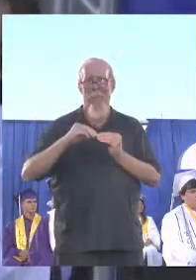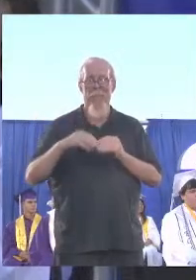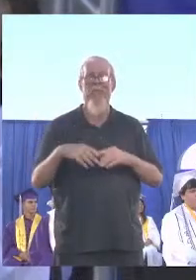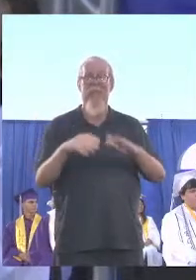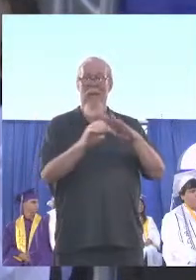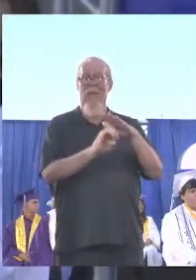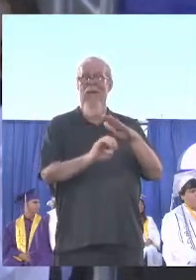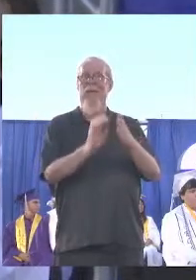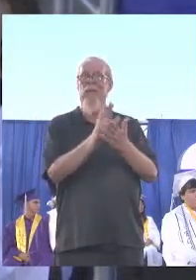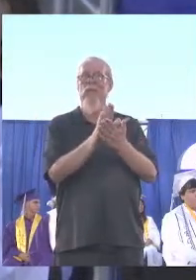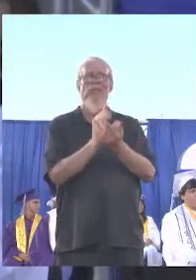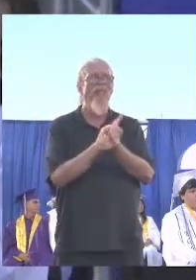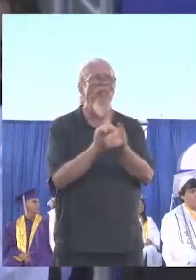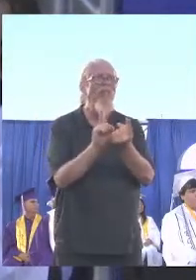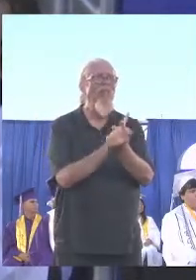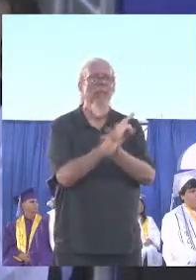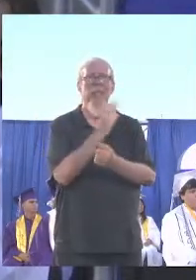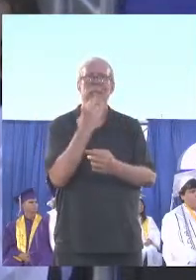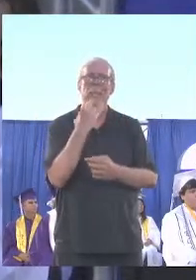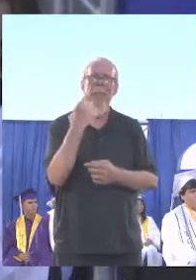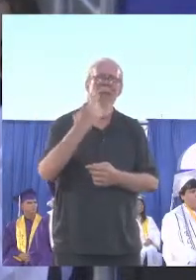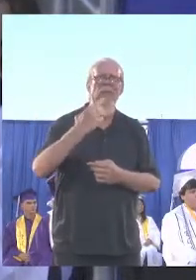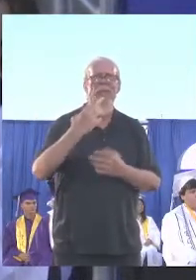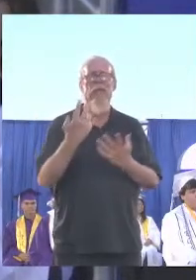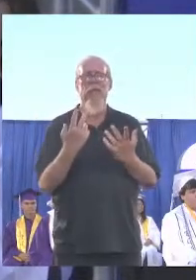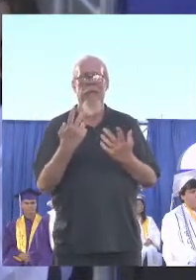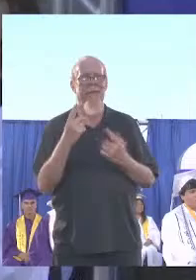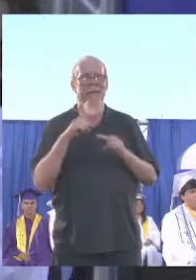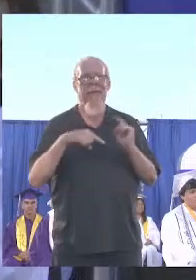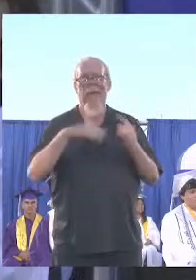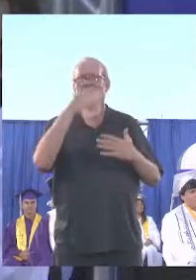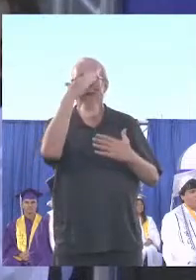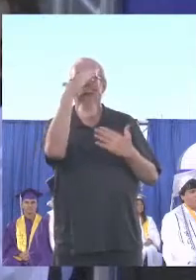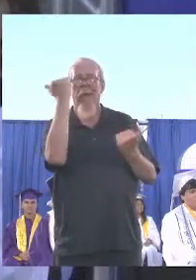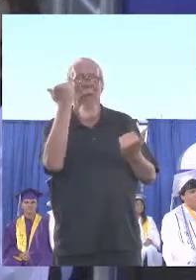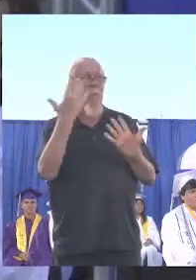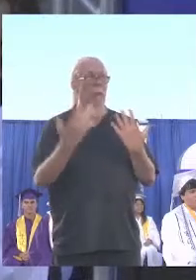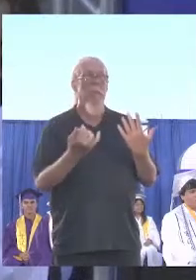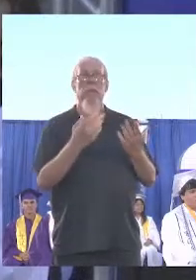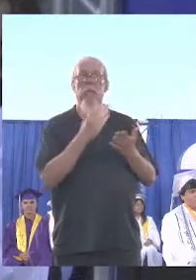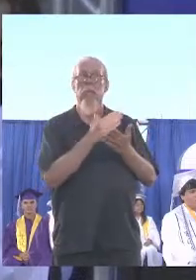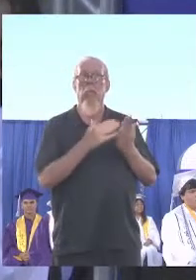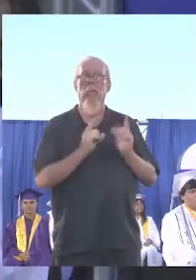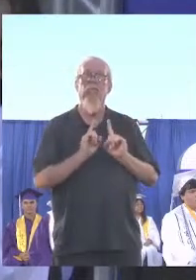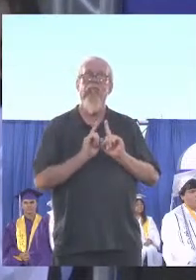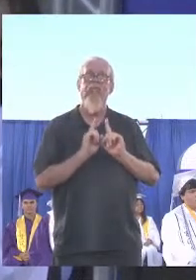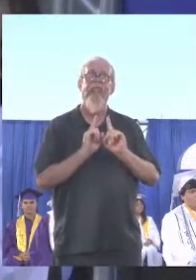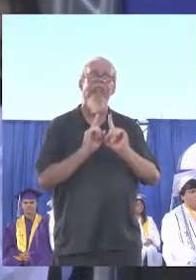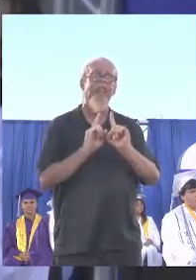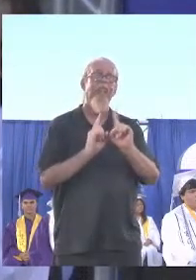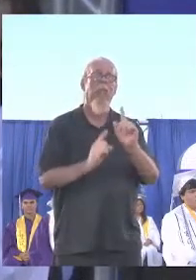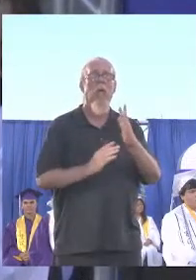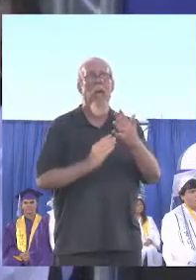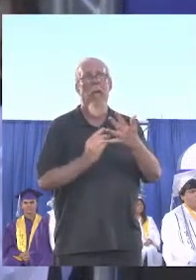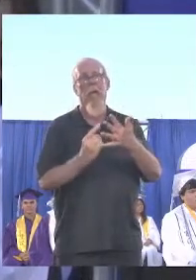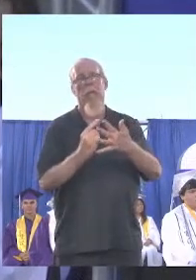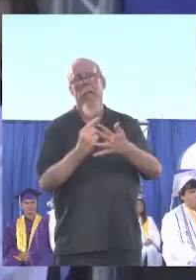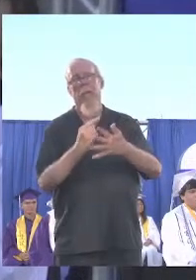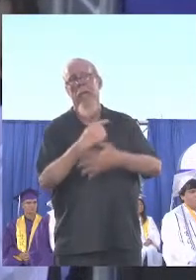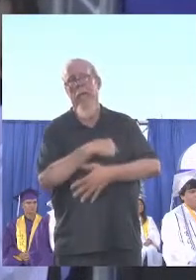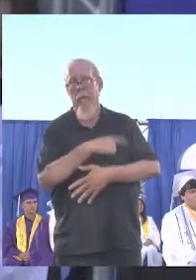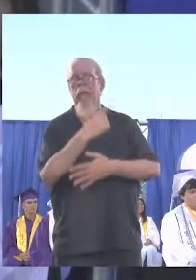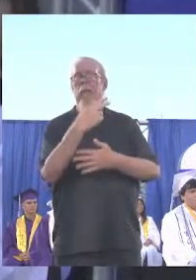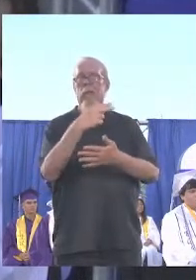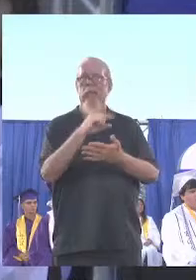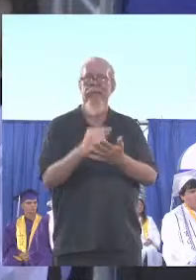of our best friends that can never be forgotten. Some of them may have followed us all the way to graduation. We grew up through middle school, a time to make